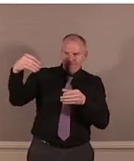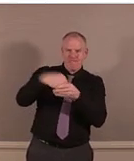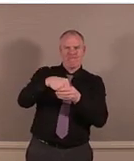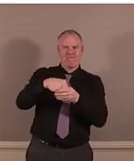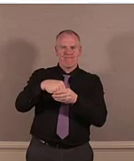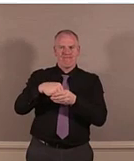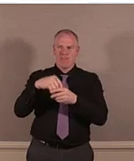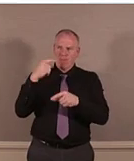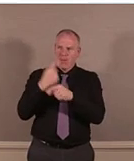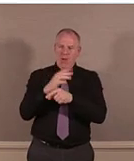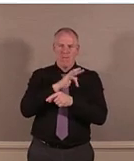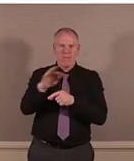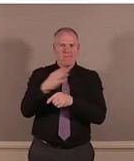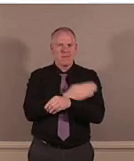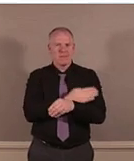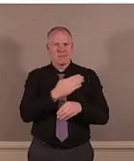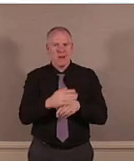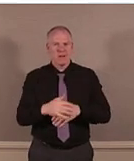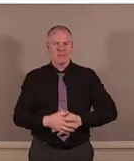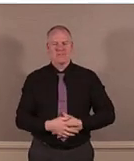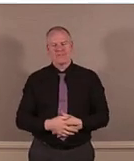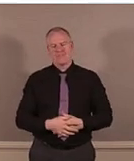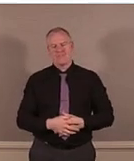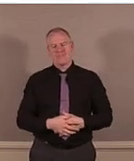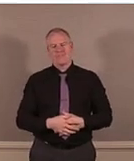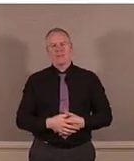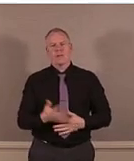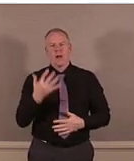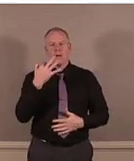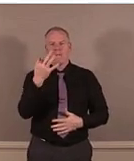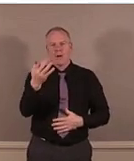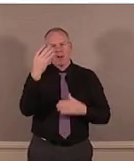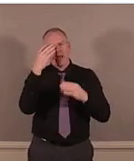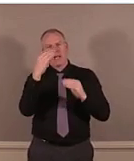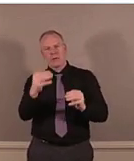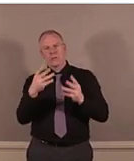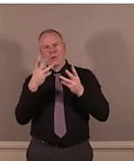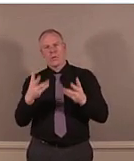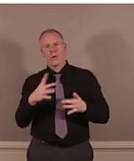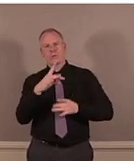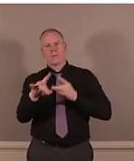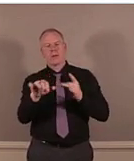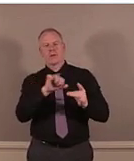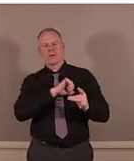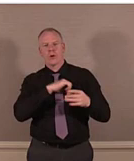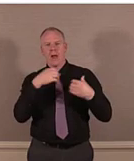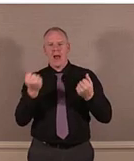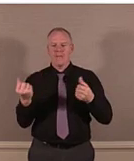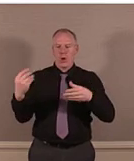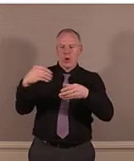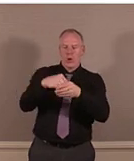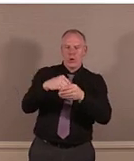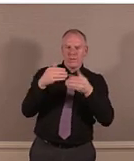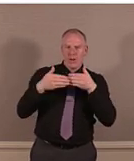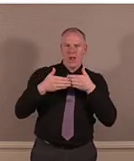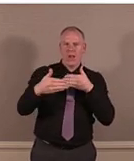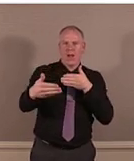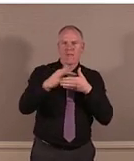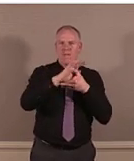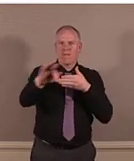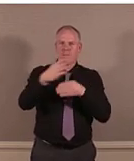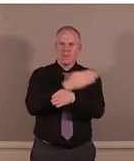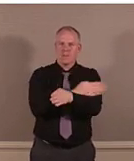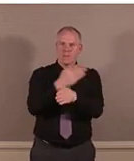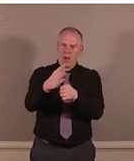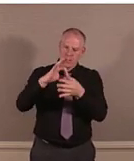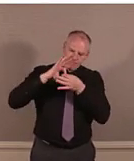heart. Further education is striving to ensure that there is inclusion for life at its core.